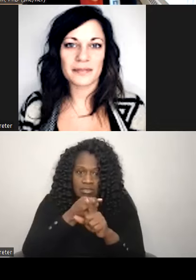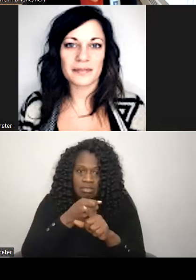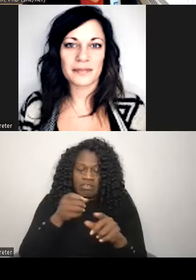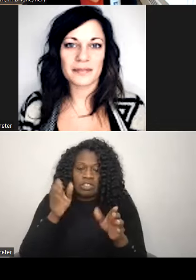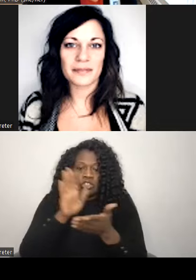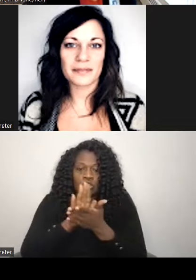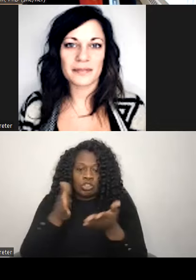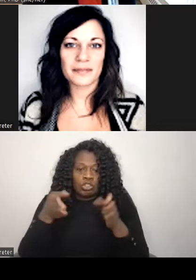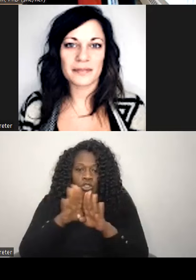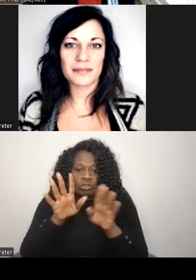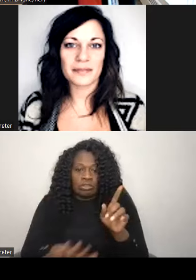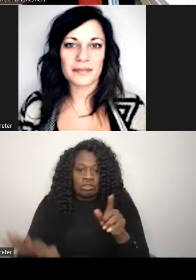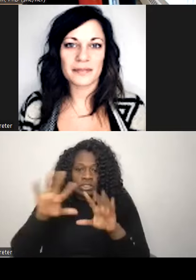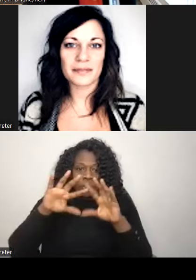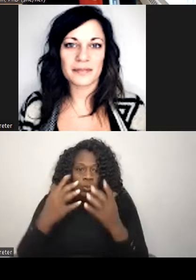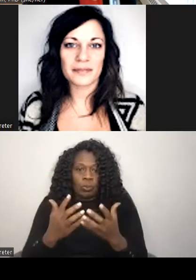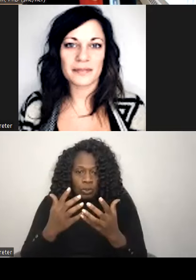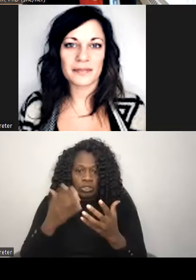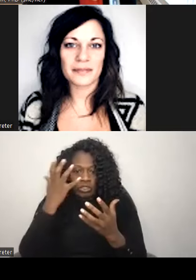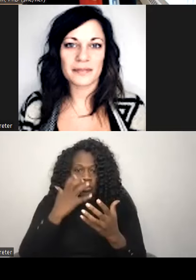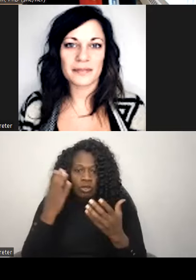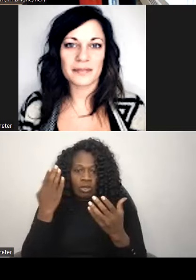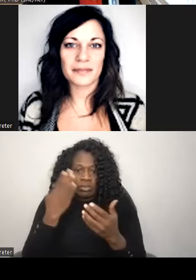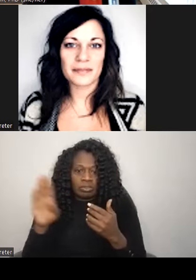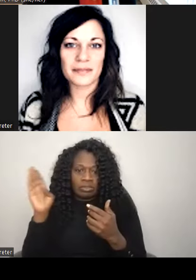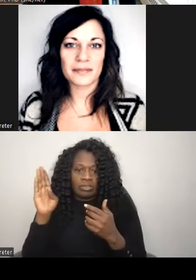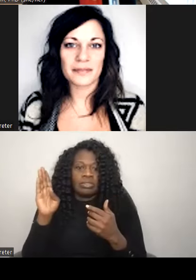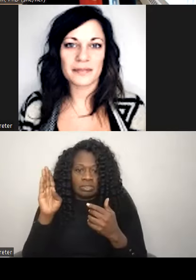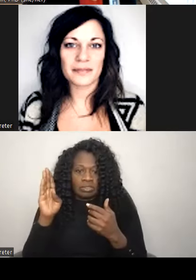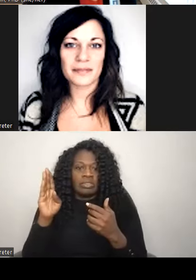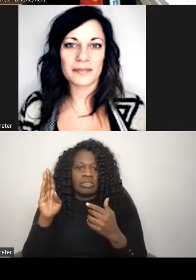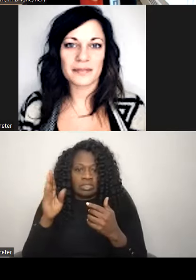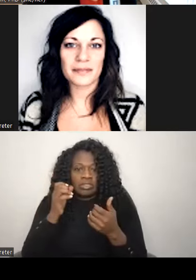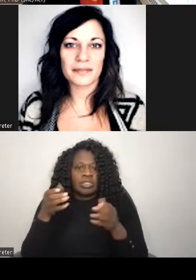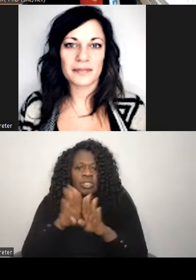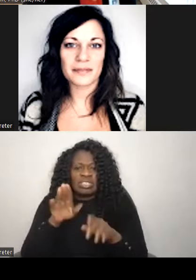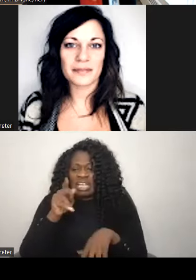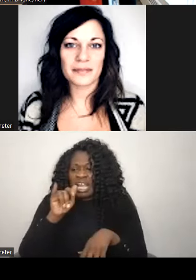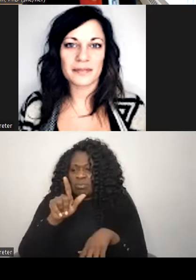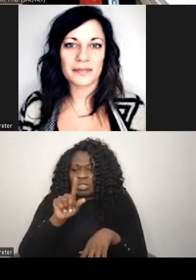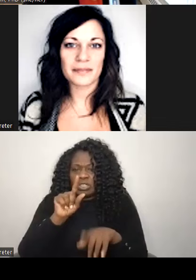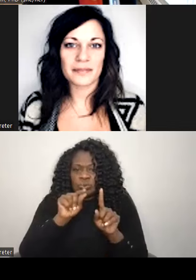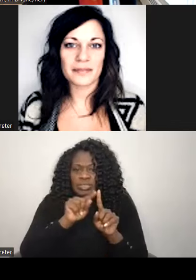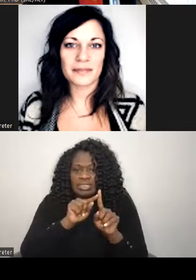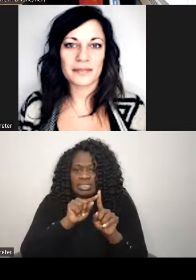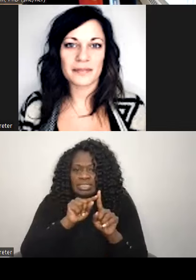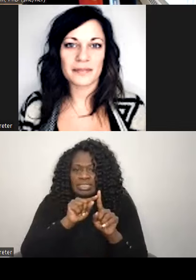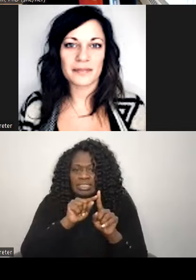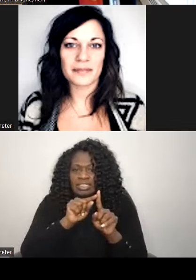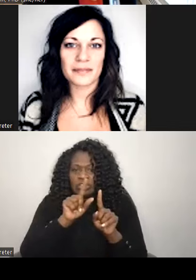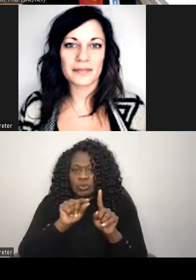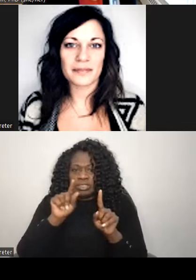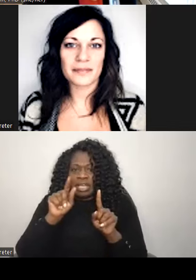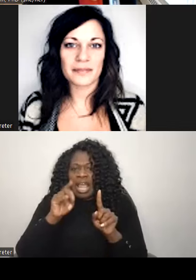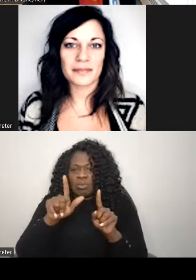closures across the globe. The dark blue is where you see that schools were completely closed, and this was as of April 20th, 2020. The